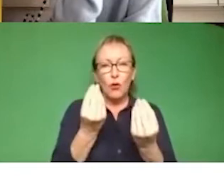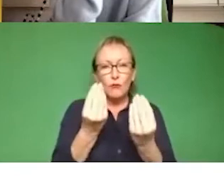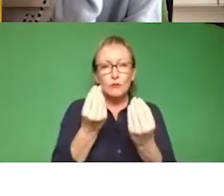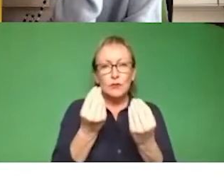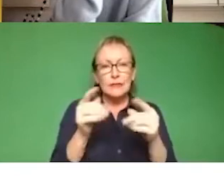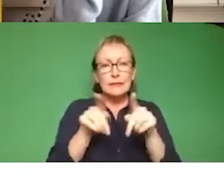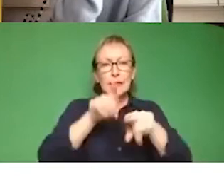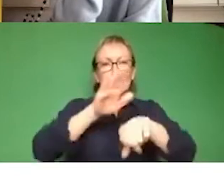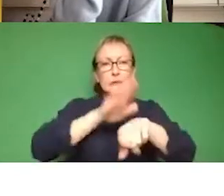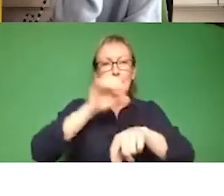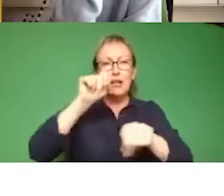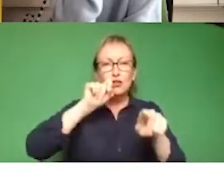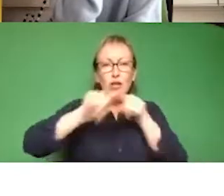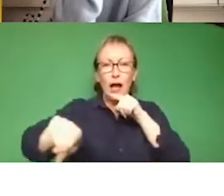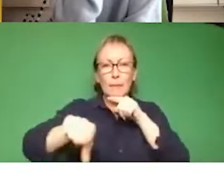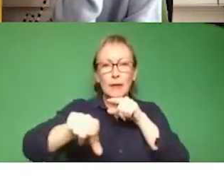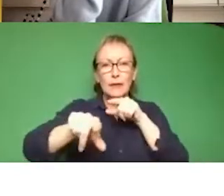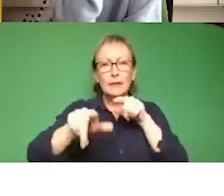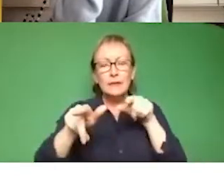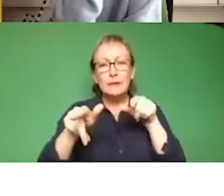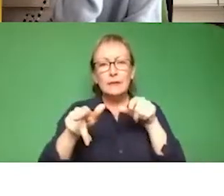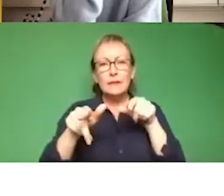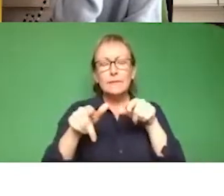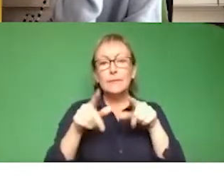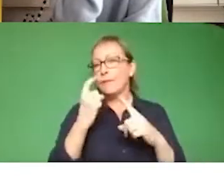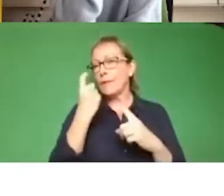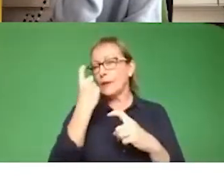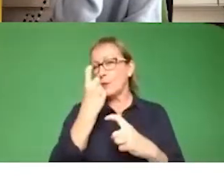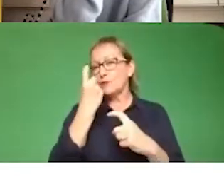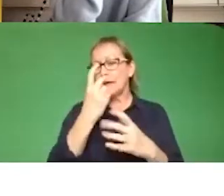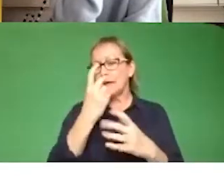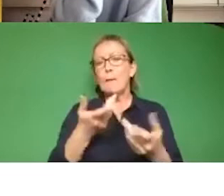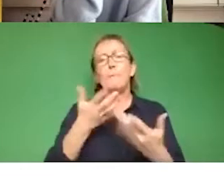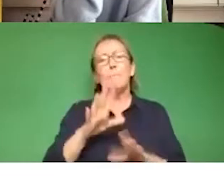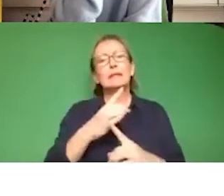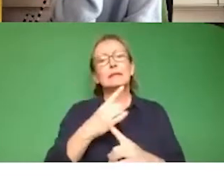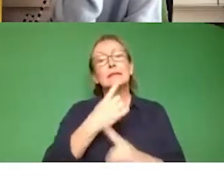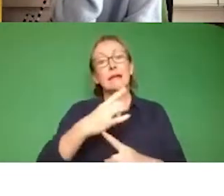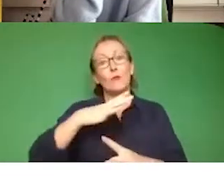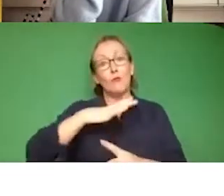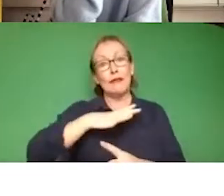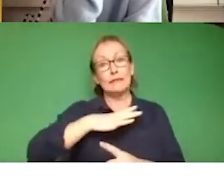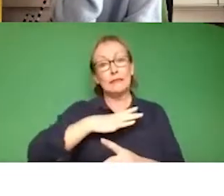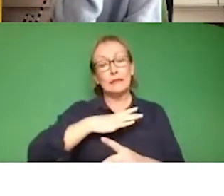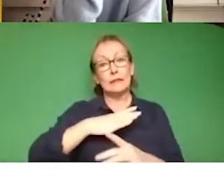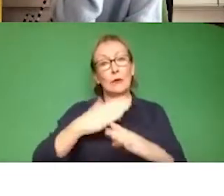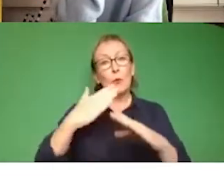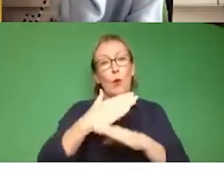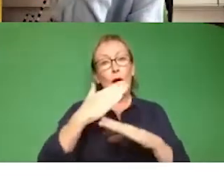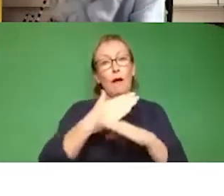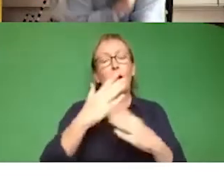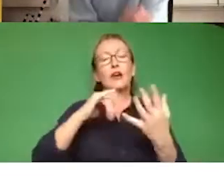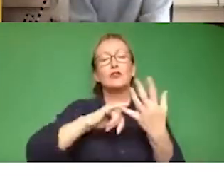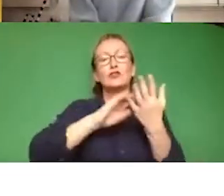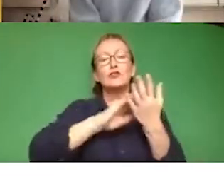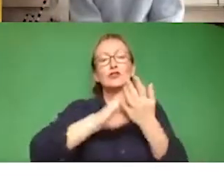And absolutely. I wanted to, you've mentioned it already, how you work with Shetland knitters,